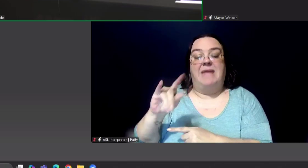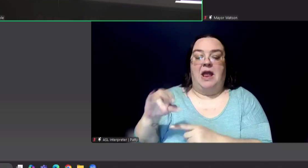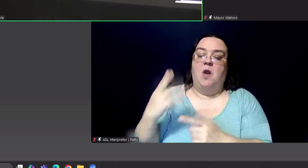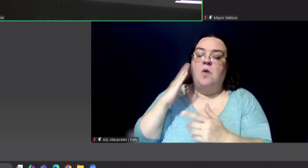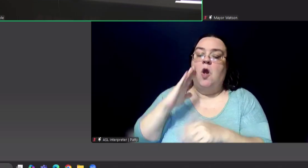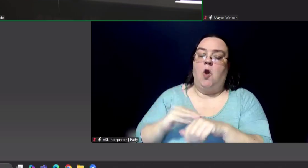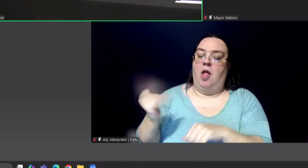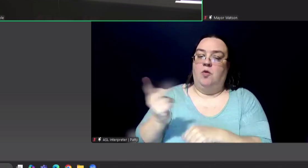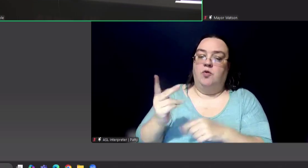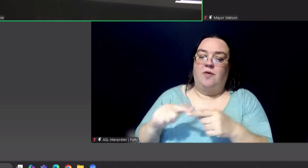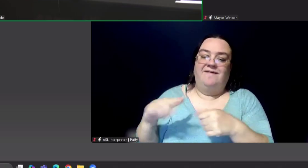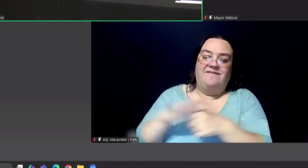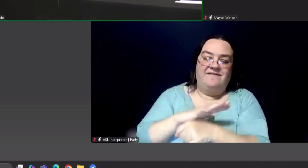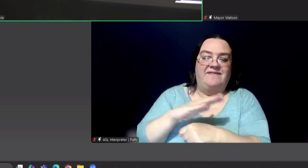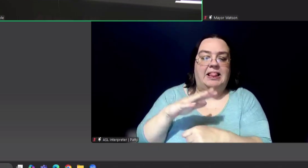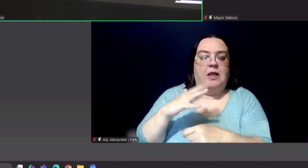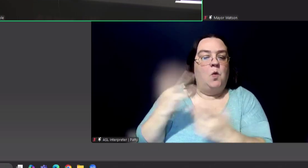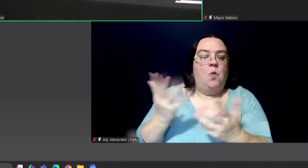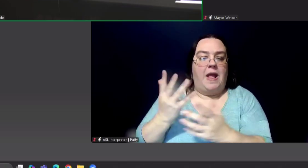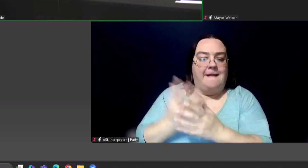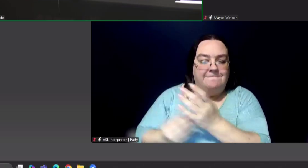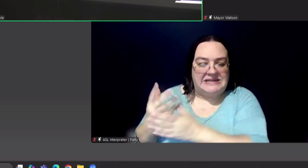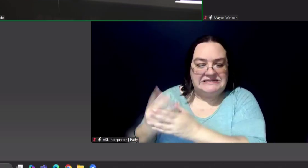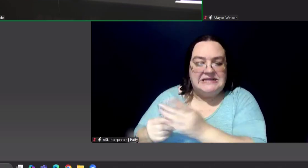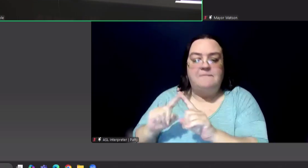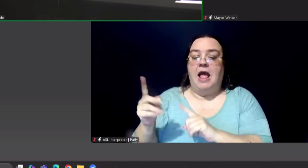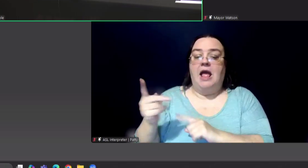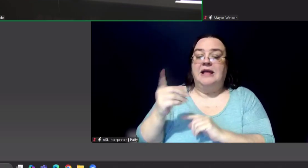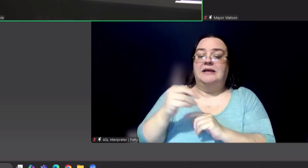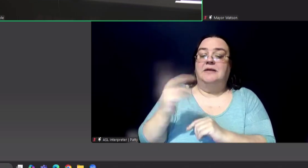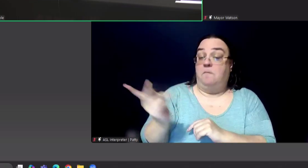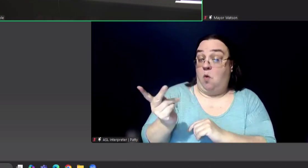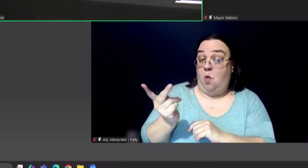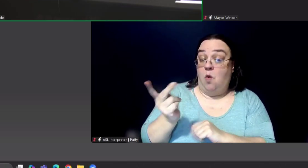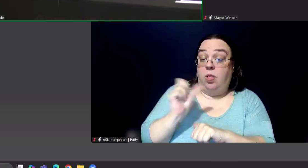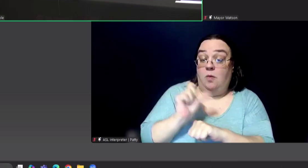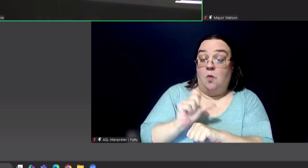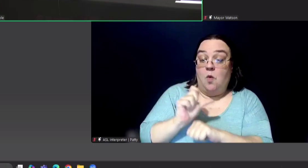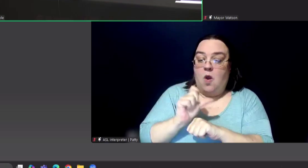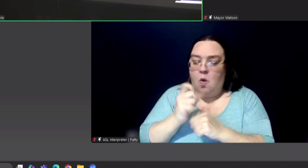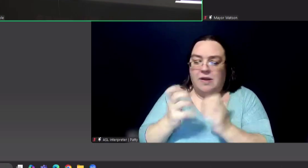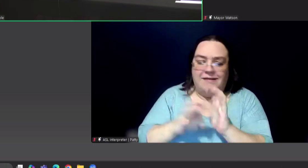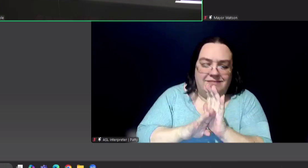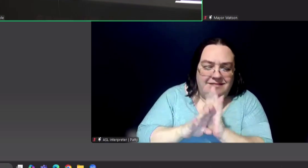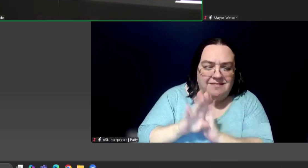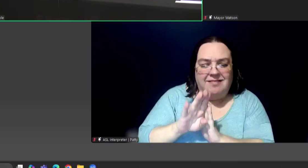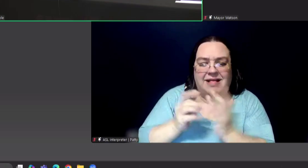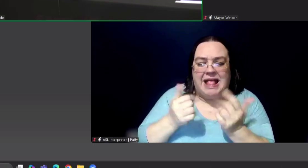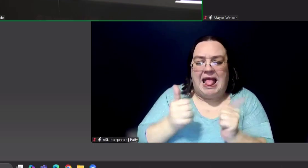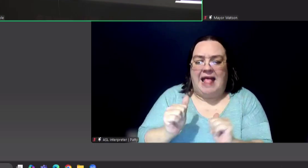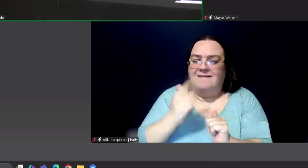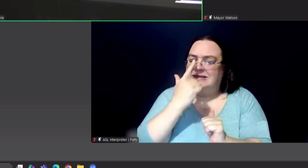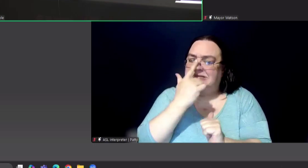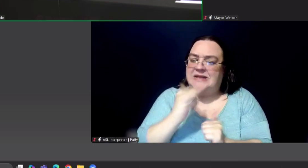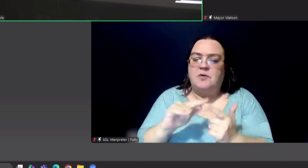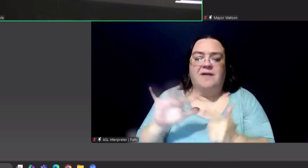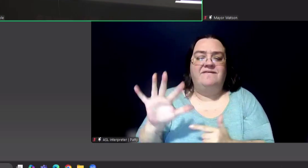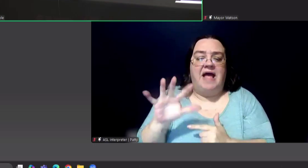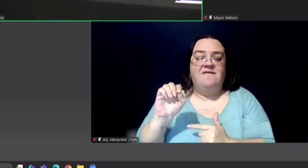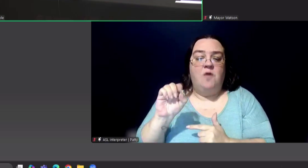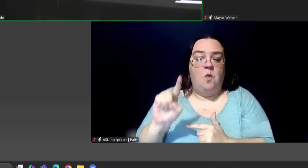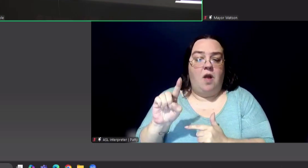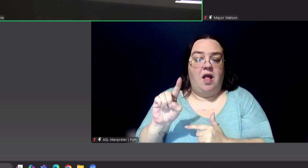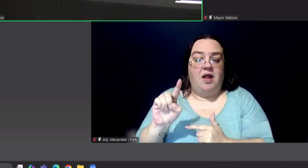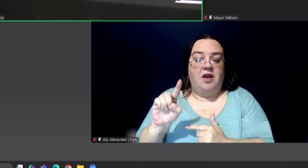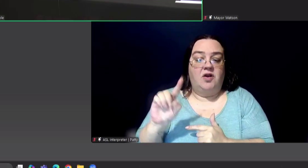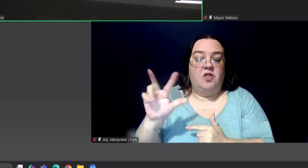Deputy Chief and the Mayor have been working on developing an effort similar to a 501c3, but because of the nature